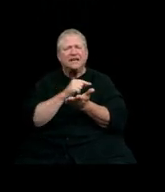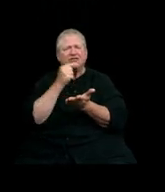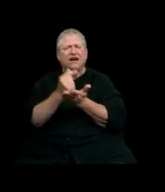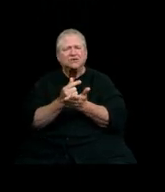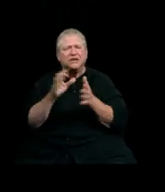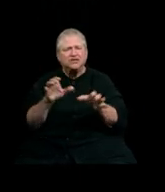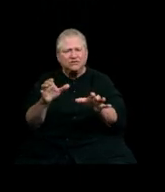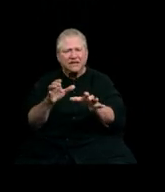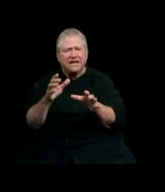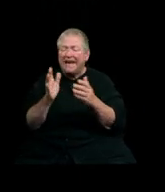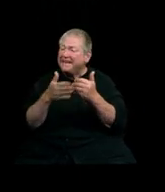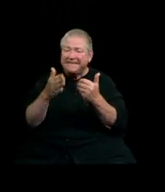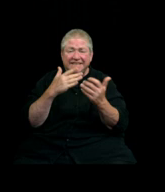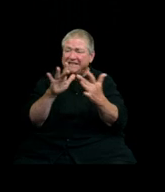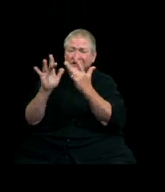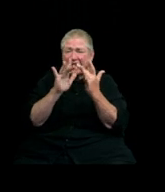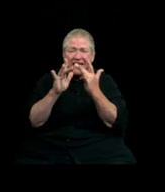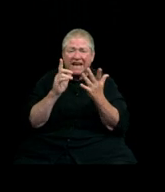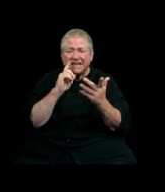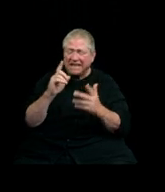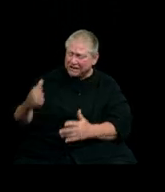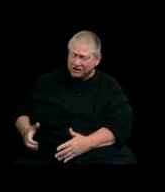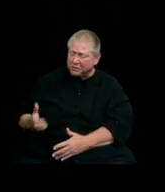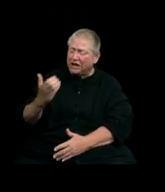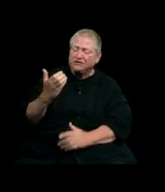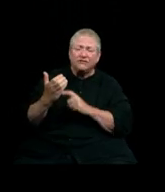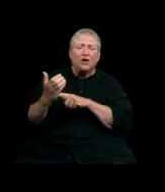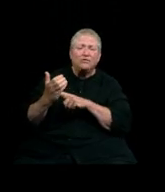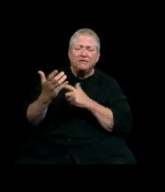one of the easiest things you can do. Just go ahead and pull out your phone. You